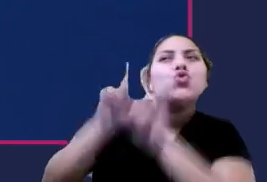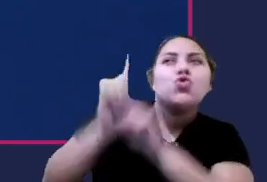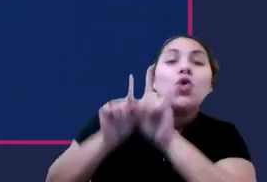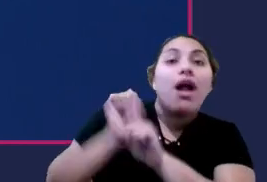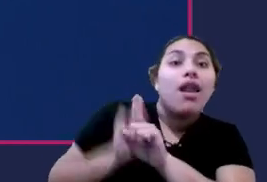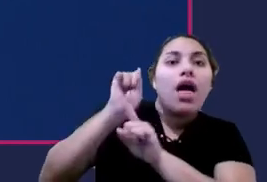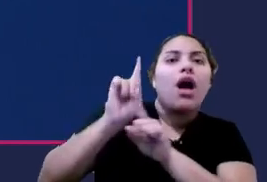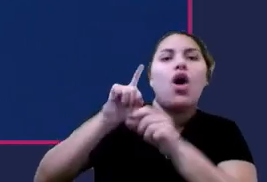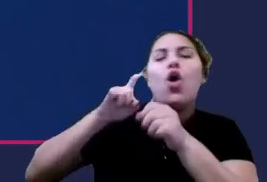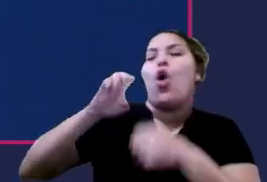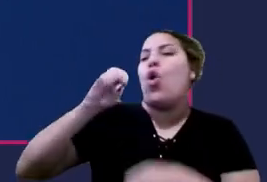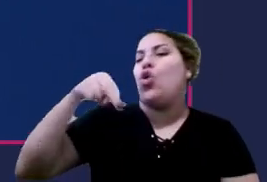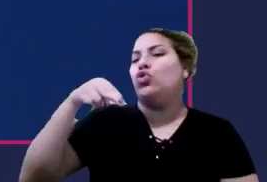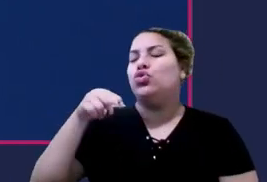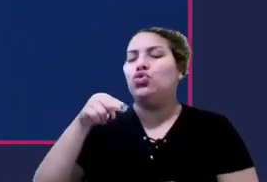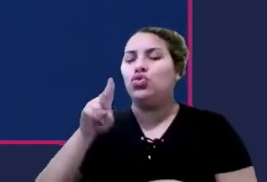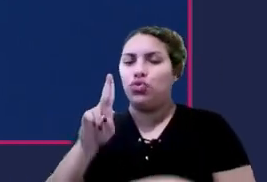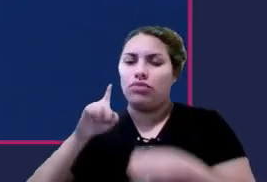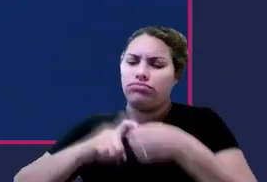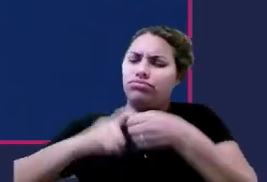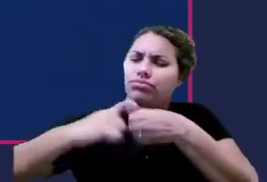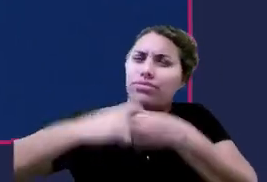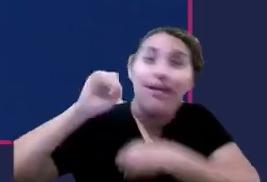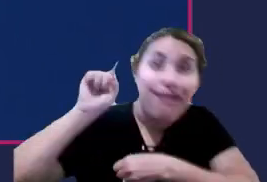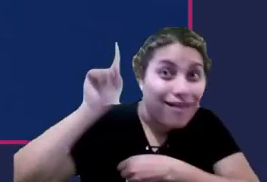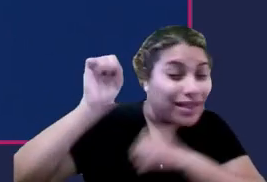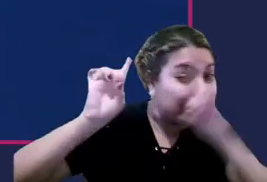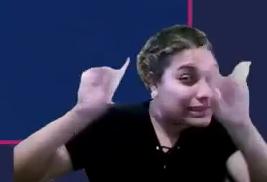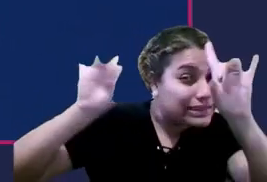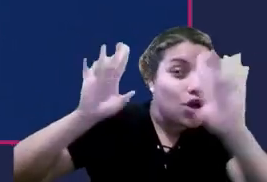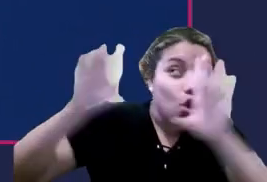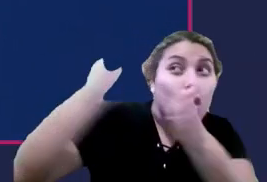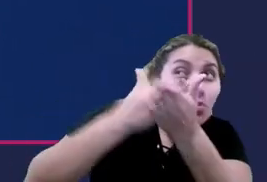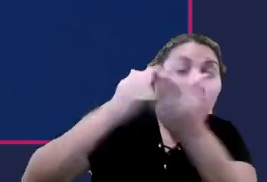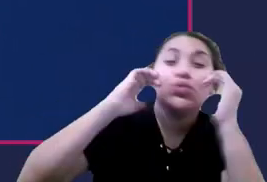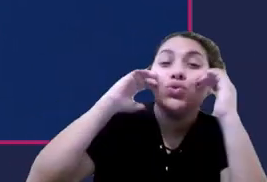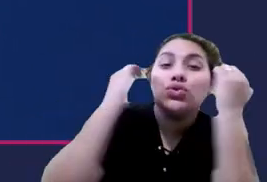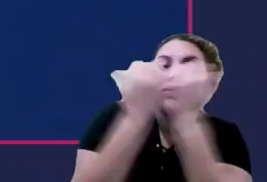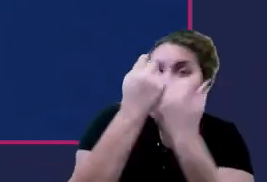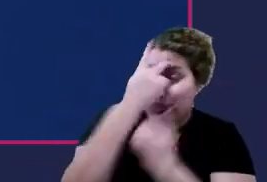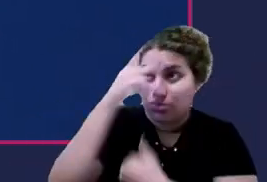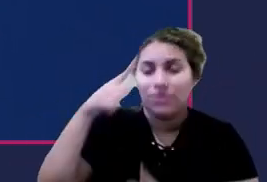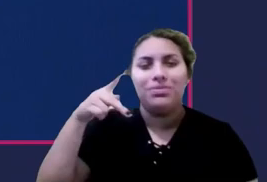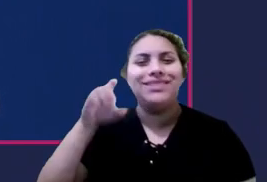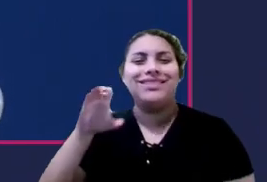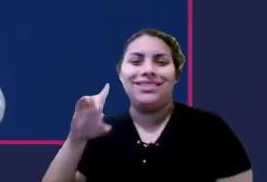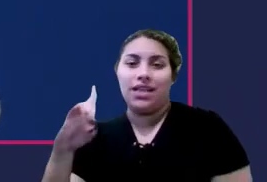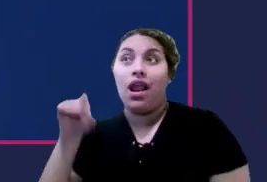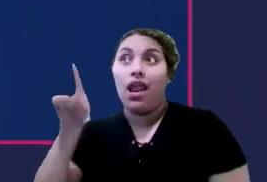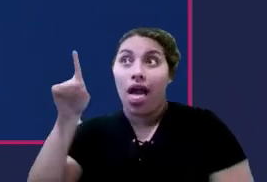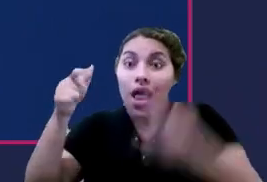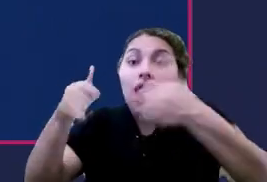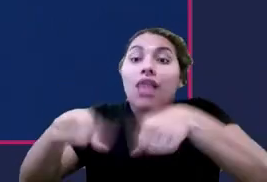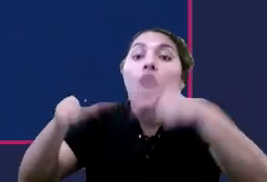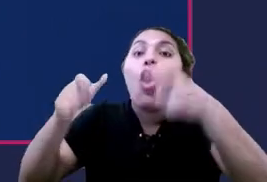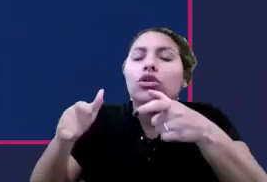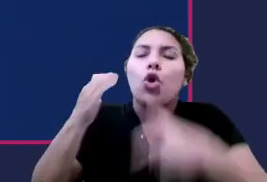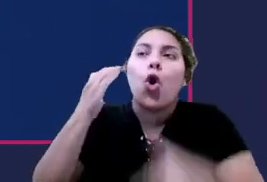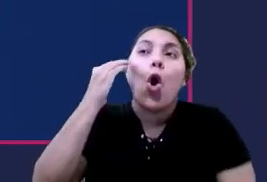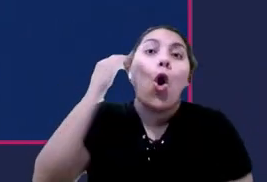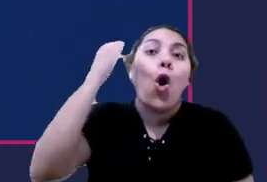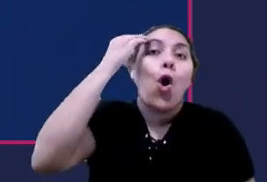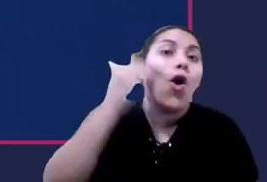we are about to receive an award for public policy for people with disabilities. She's in Korea right